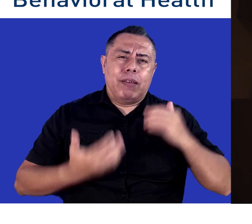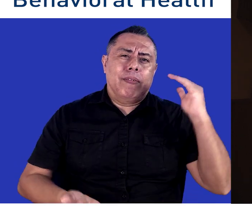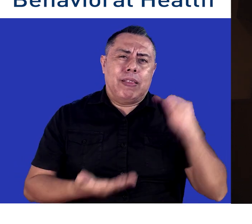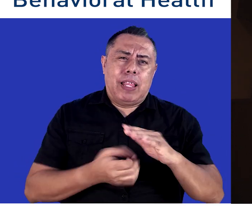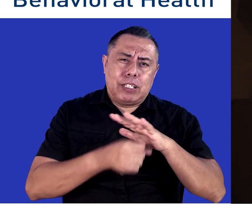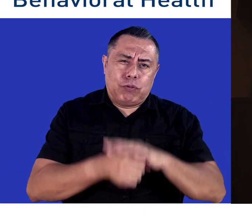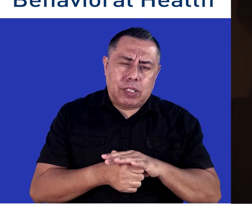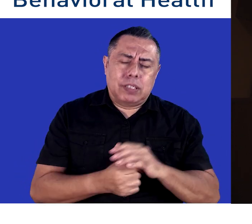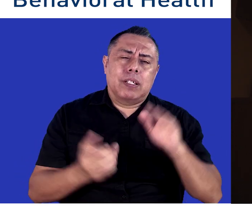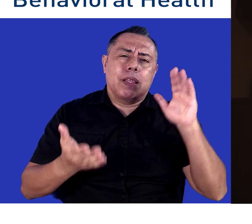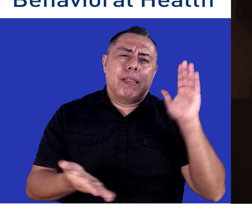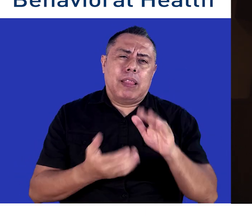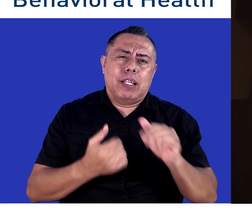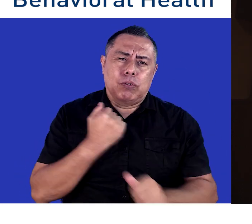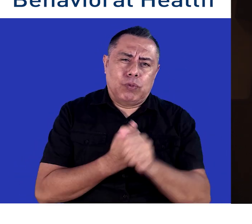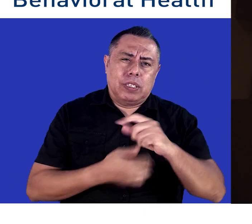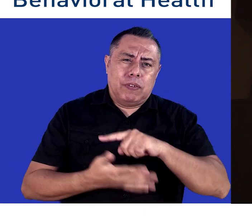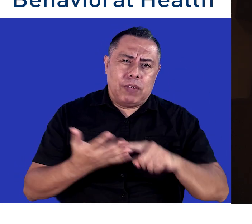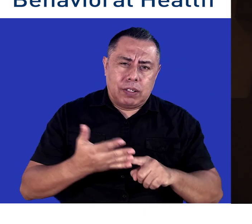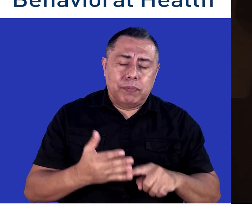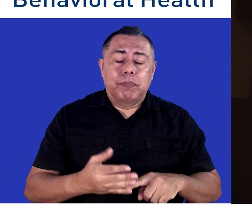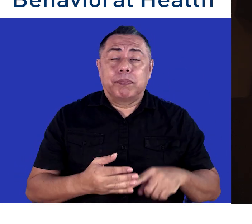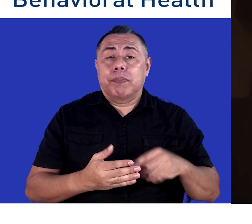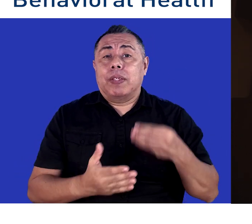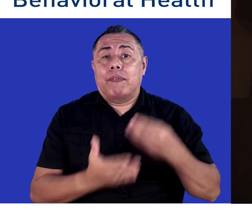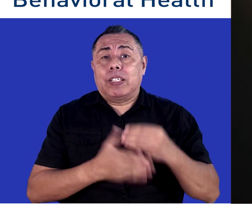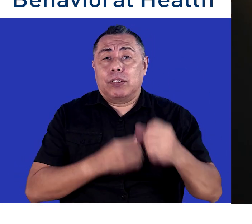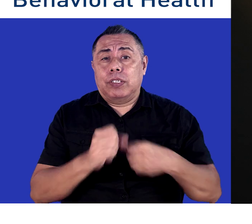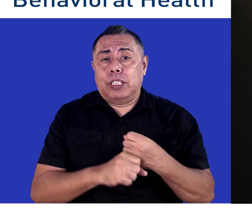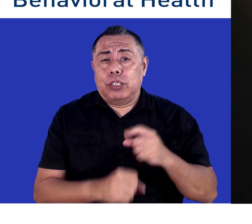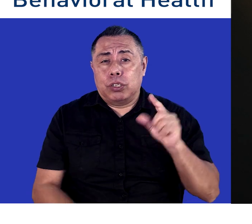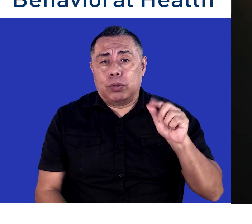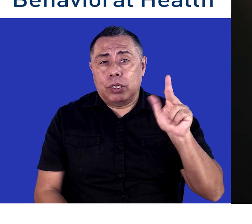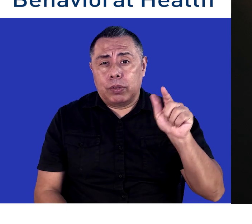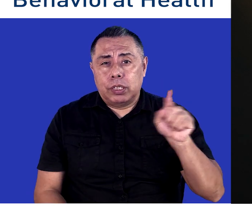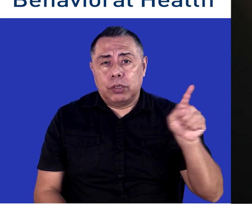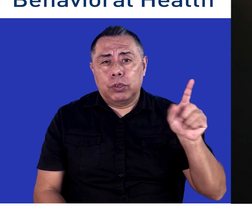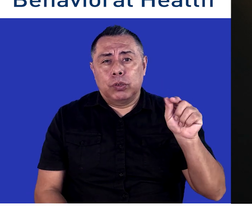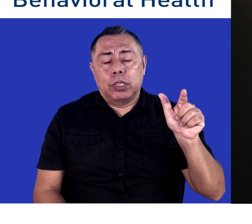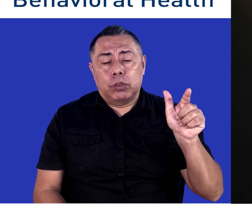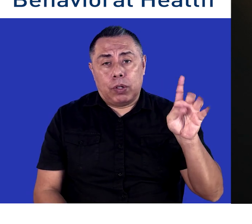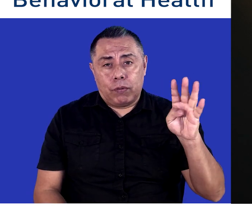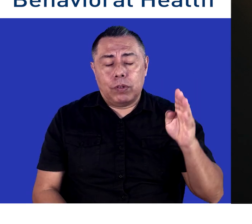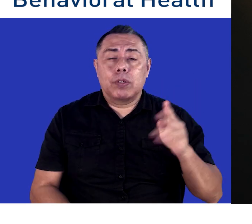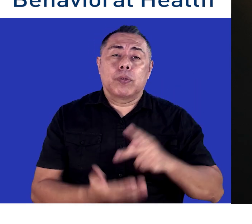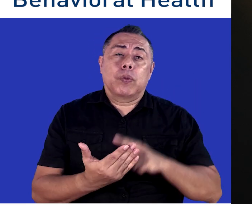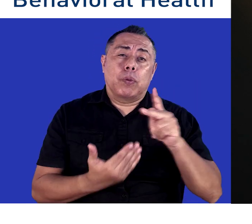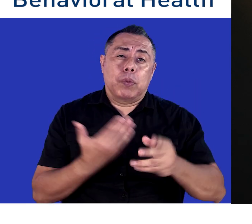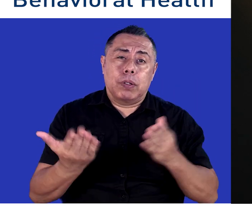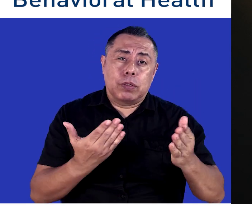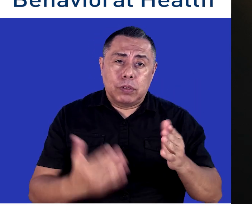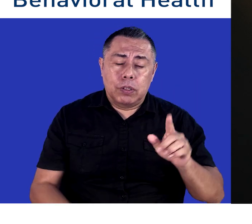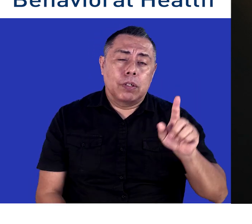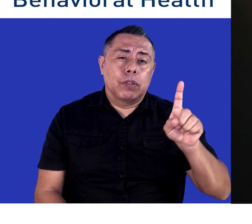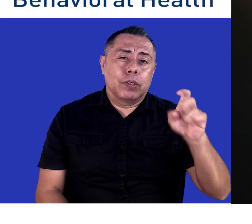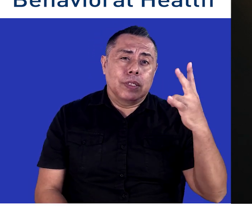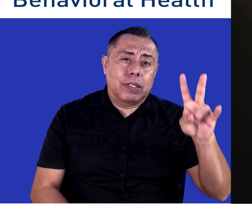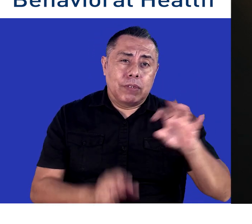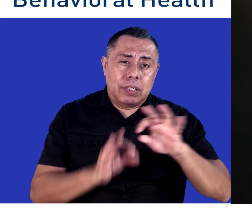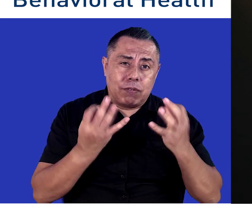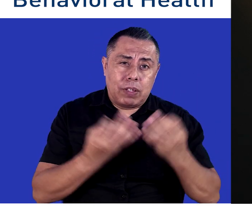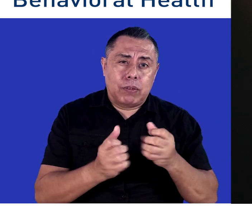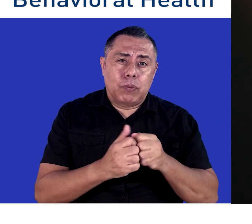seeks to make family life less stressful and reduce risk factors. In fiscal year 23-24, the program served